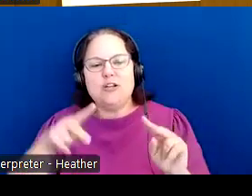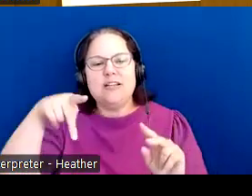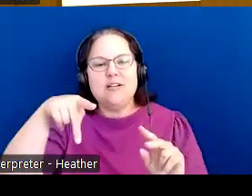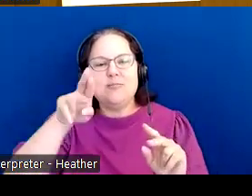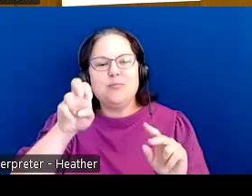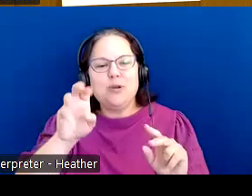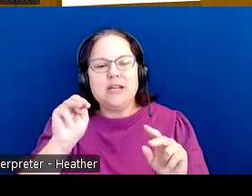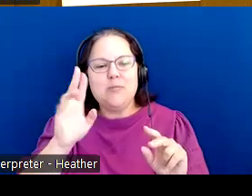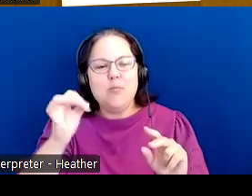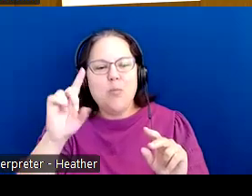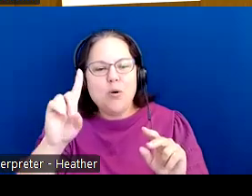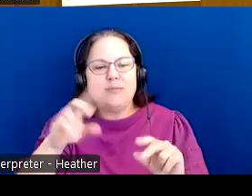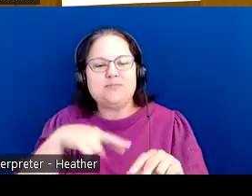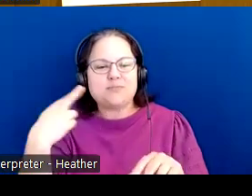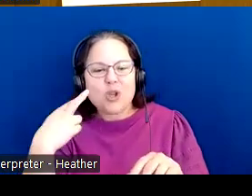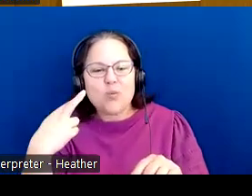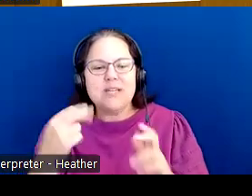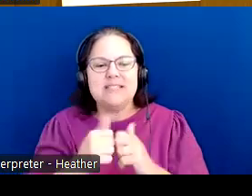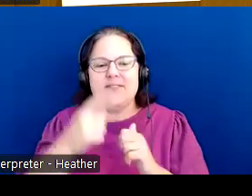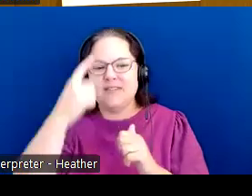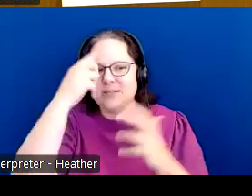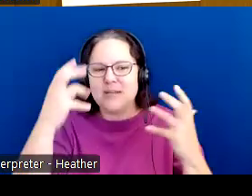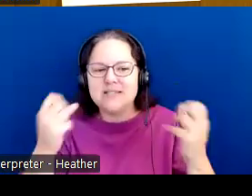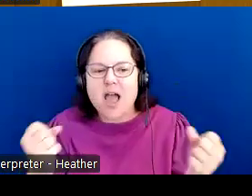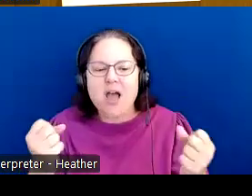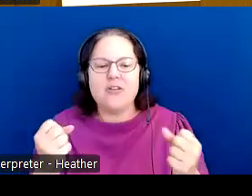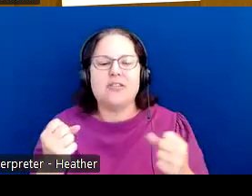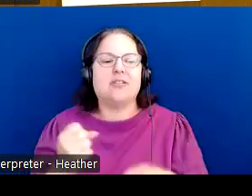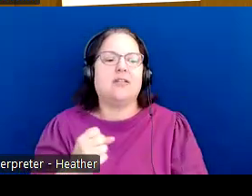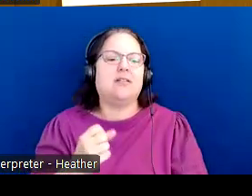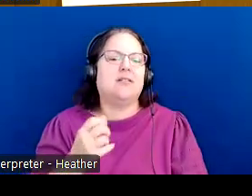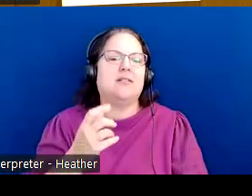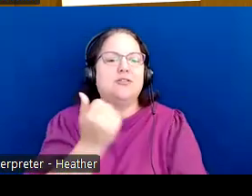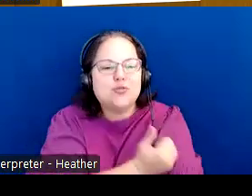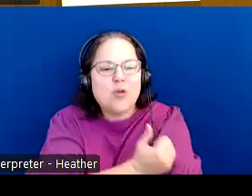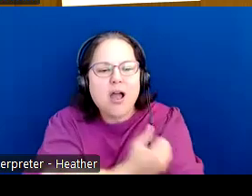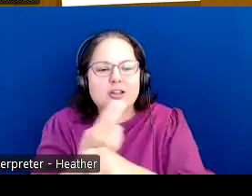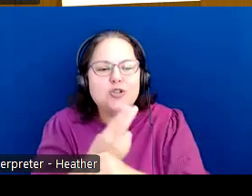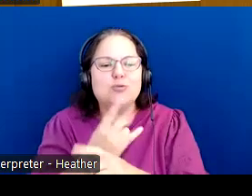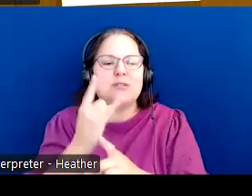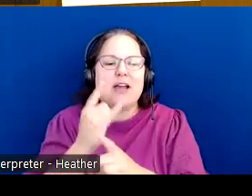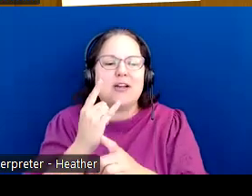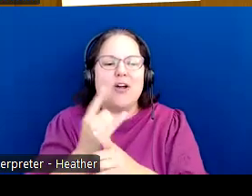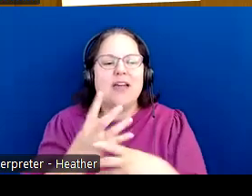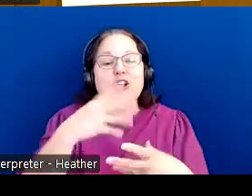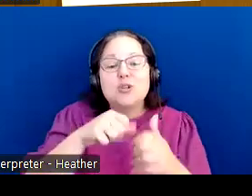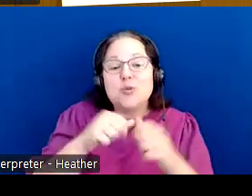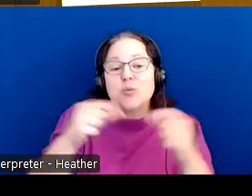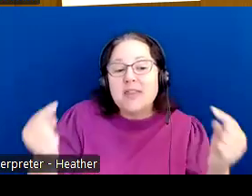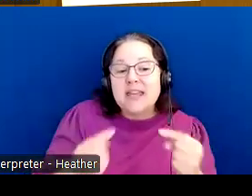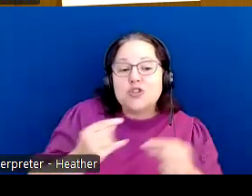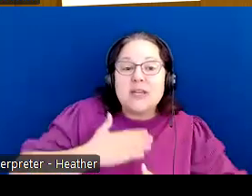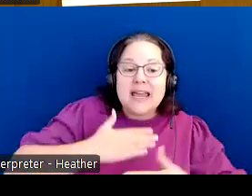mental health, alcohol and drug use, and various social determinants of health, combined with the injury factors, inhalation